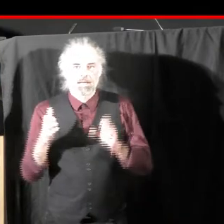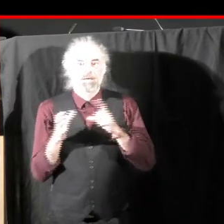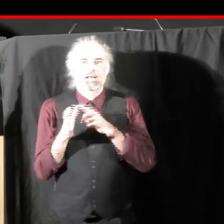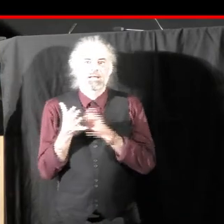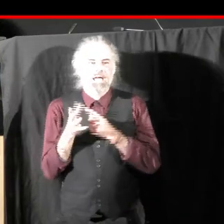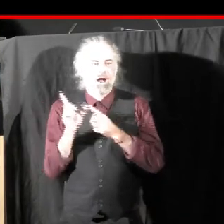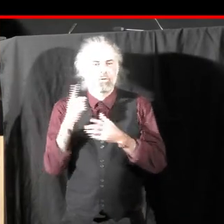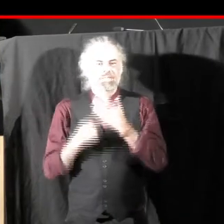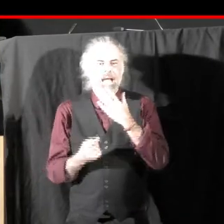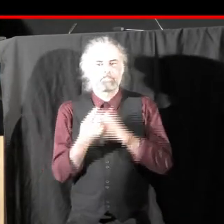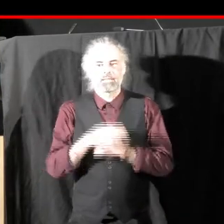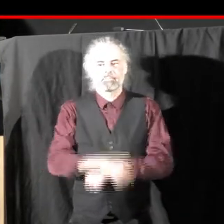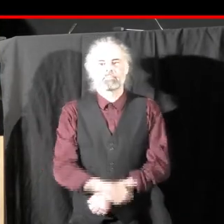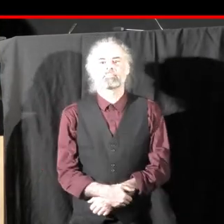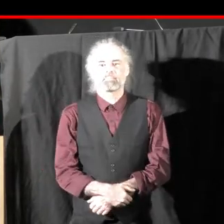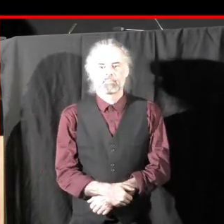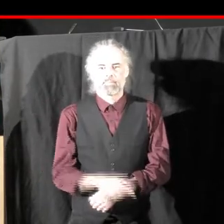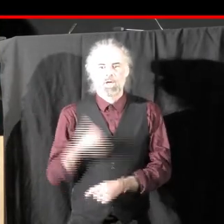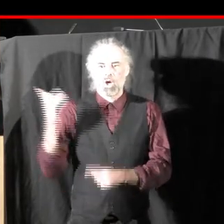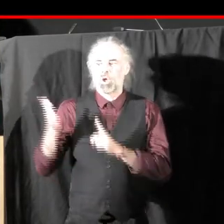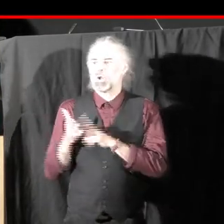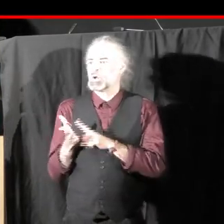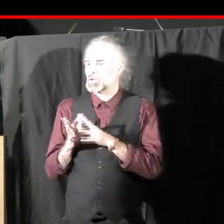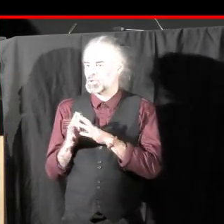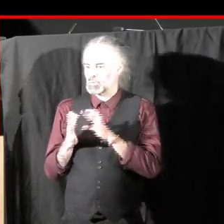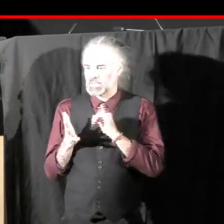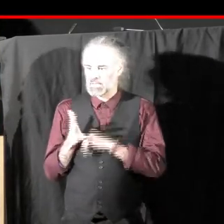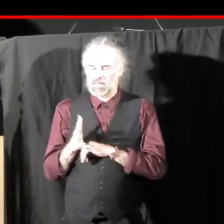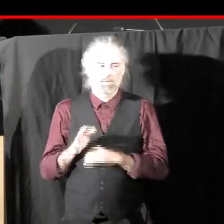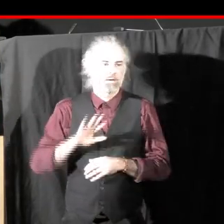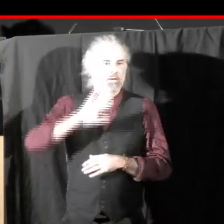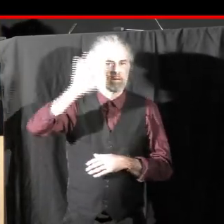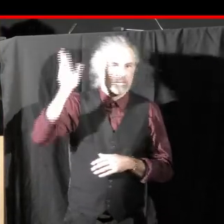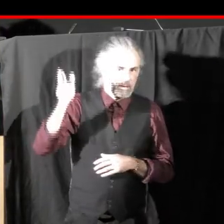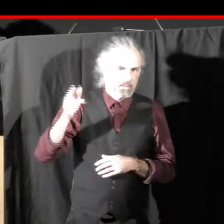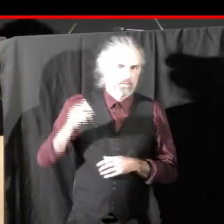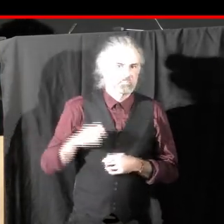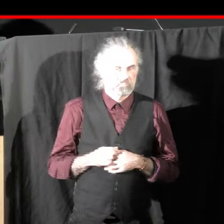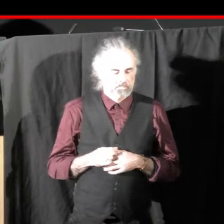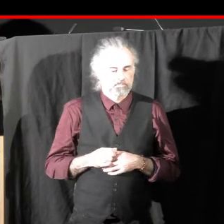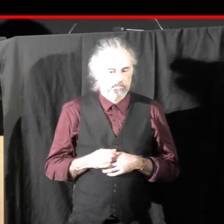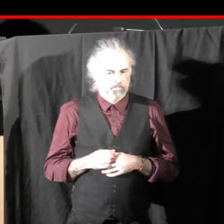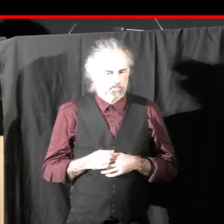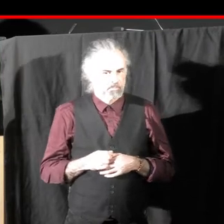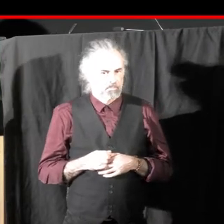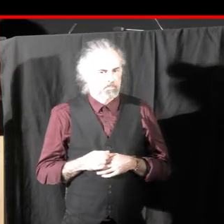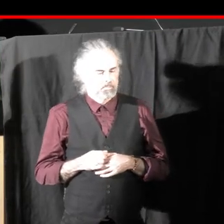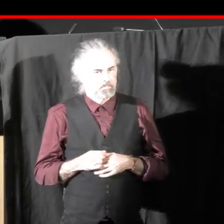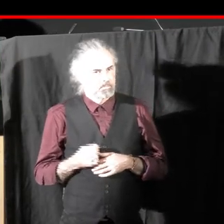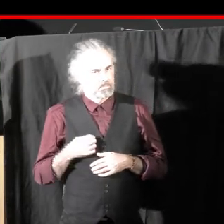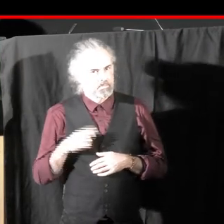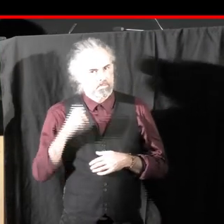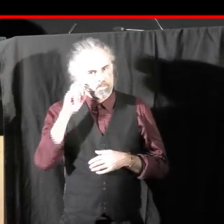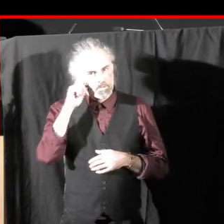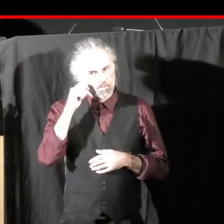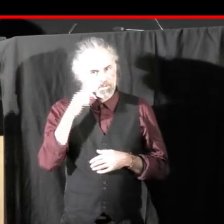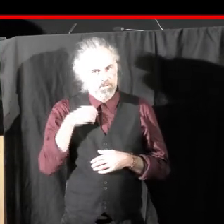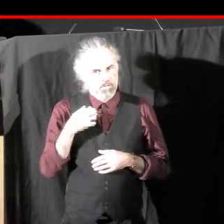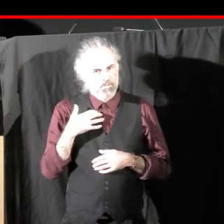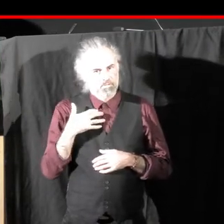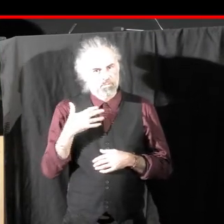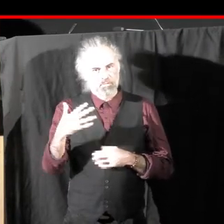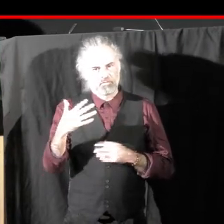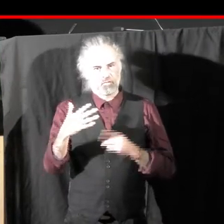there? Lewis, go ahead. I can come in. I think we're going to have to look at this from a more